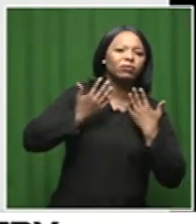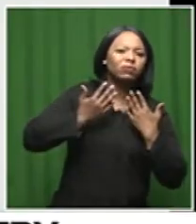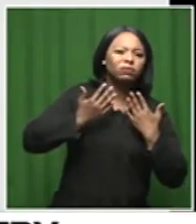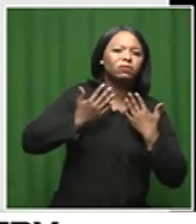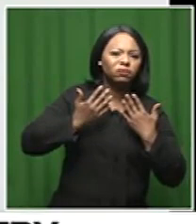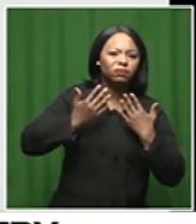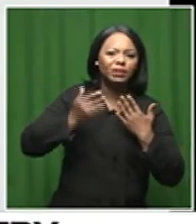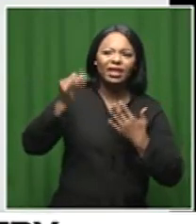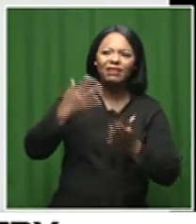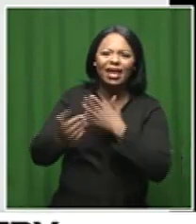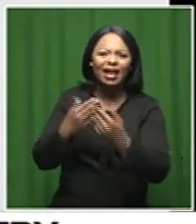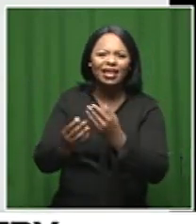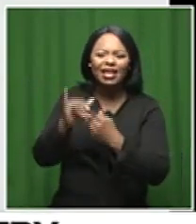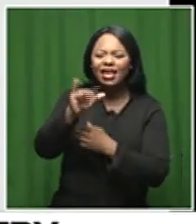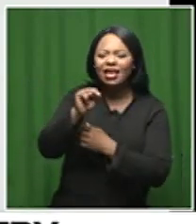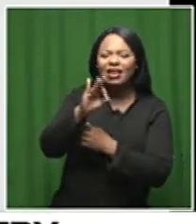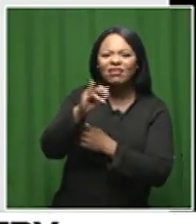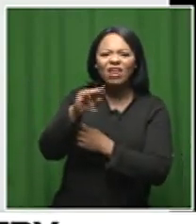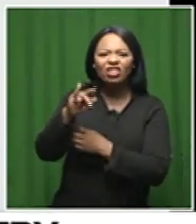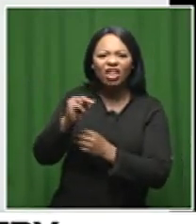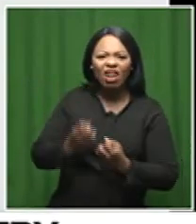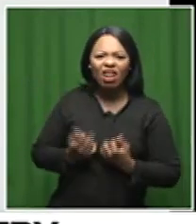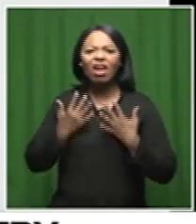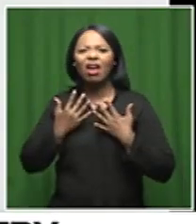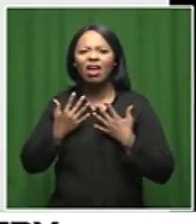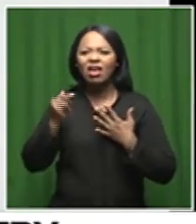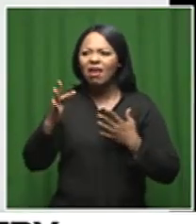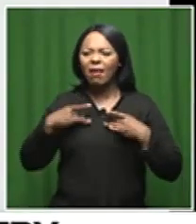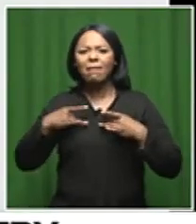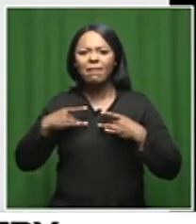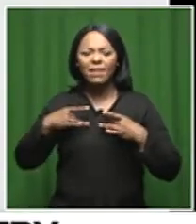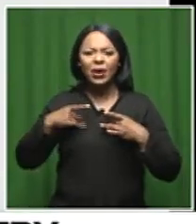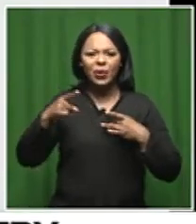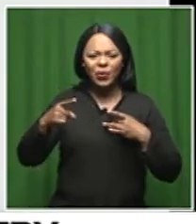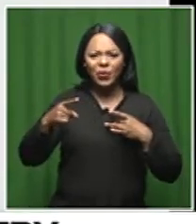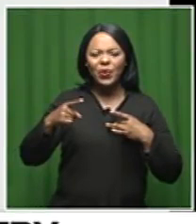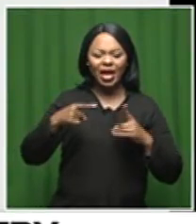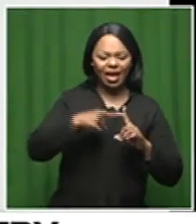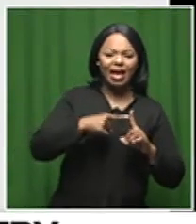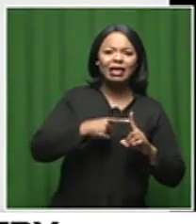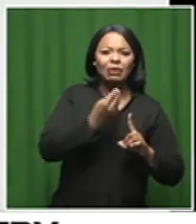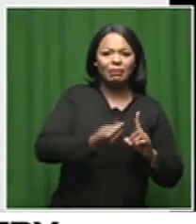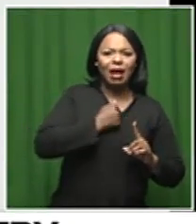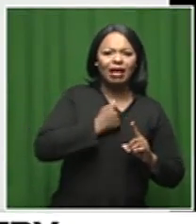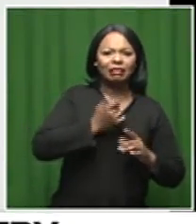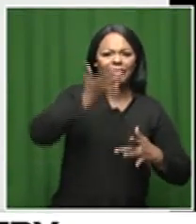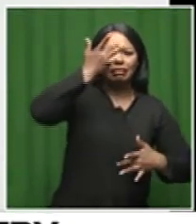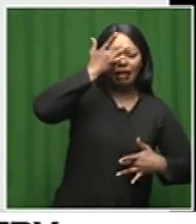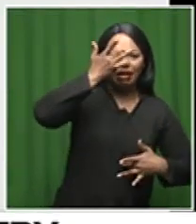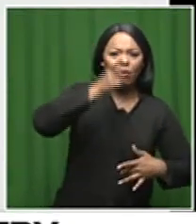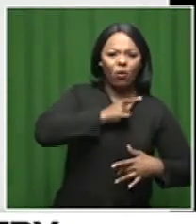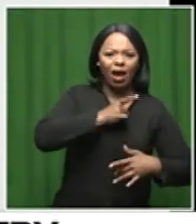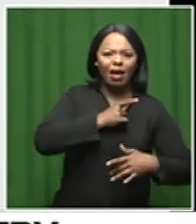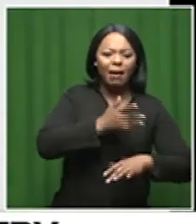because any small infection can be potentially fatal with her because of the constant low blood